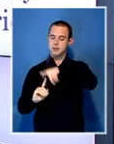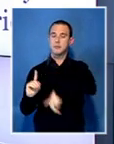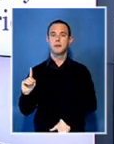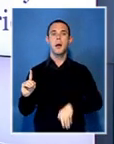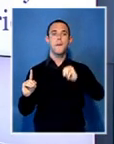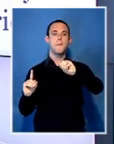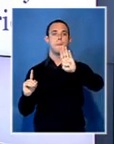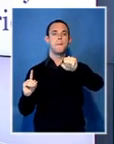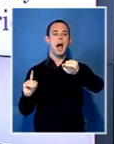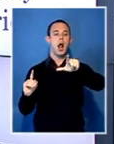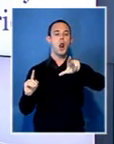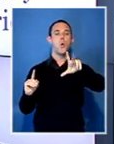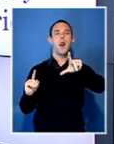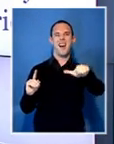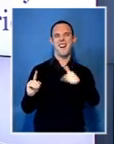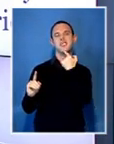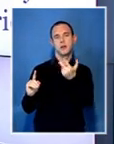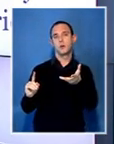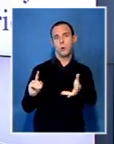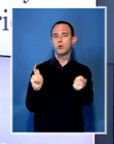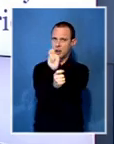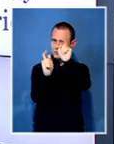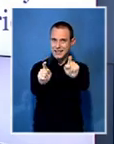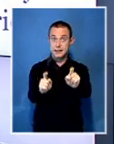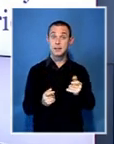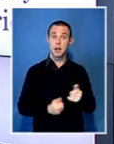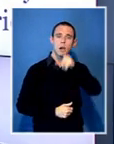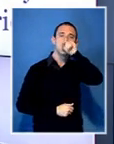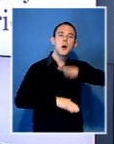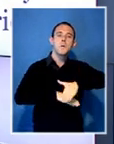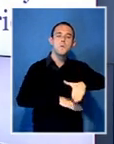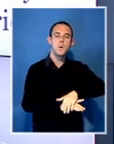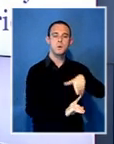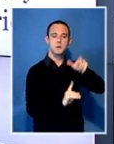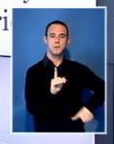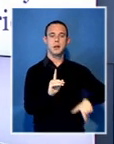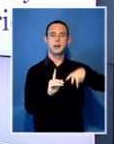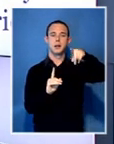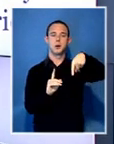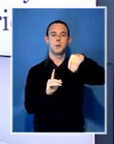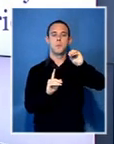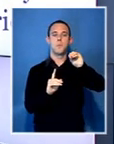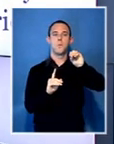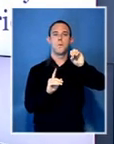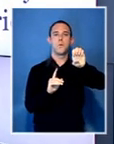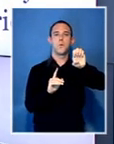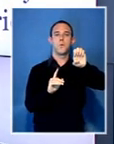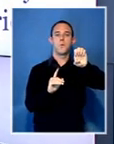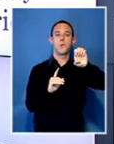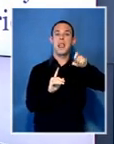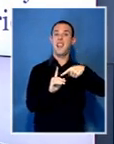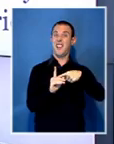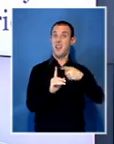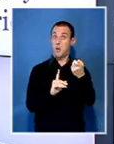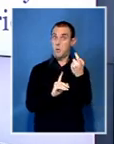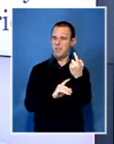Let's take a quick look at another one of our tweets coming through. This one from Fofo Pue. Do you have any more tweets? It looks like that